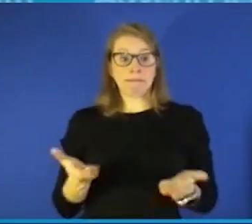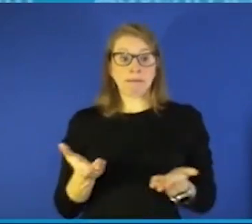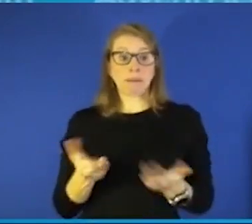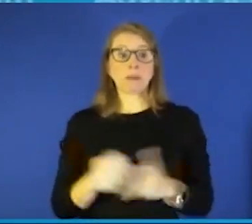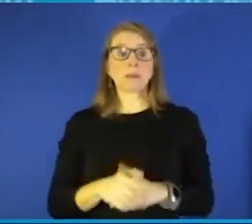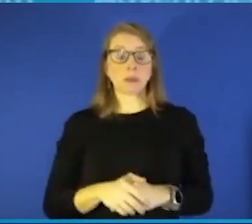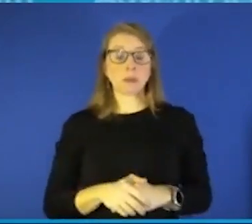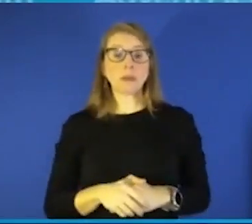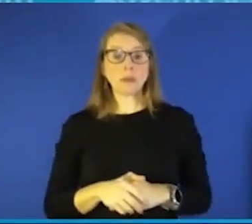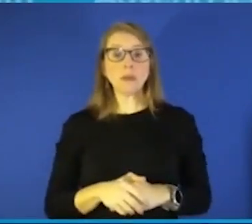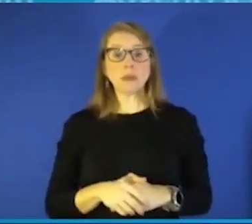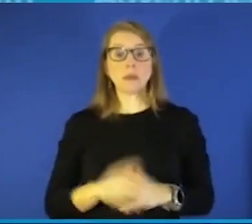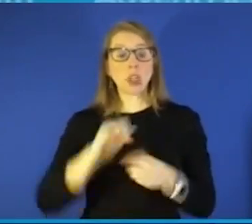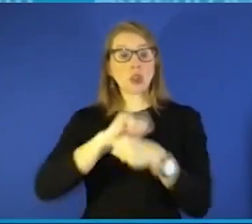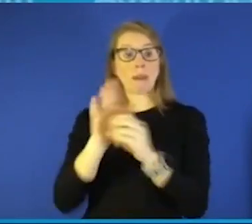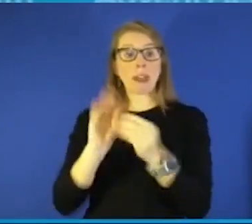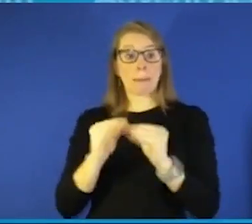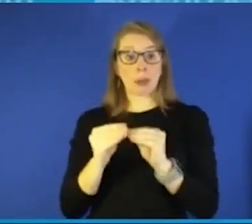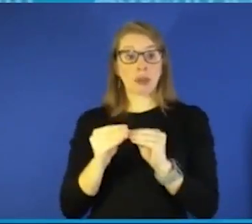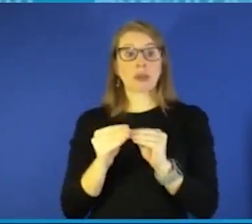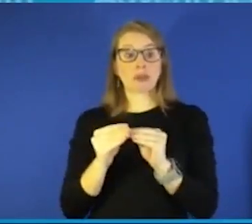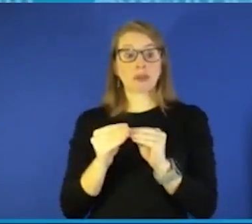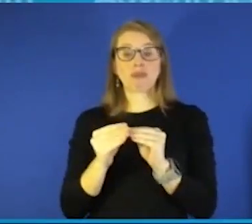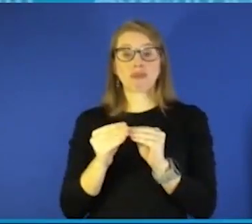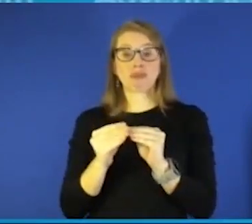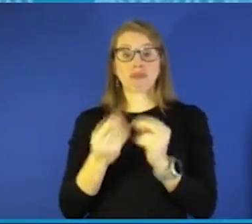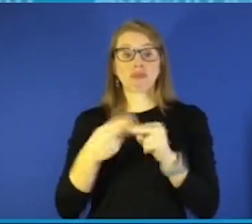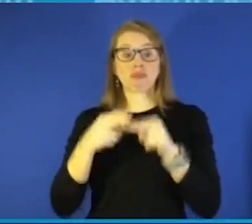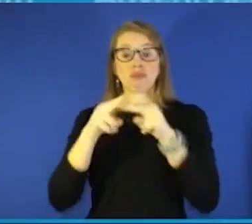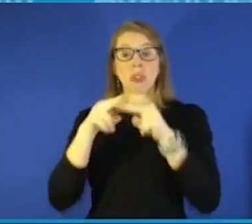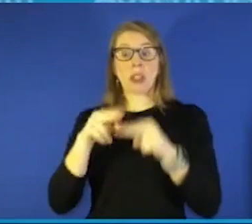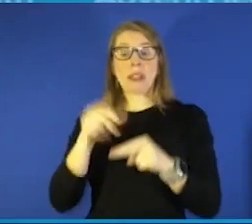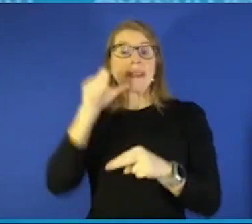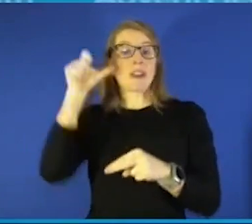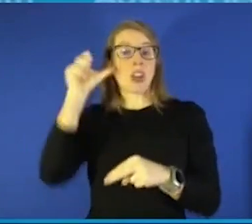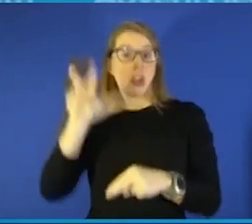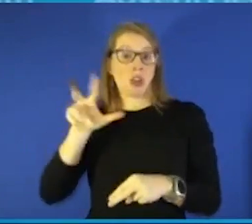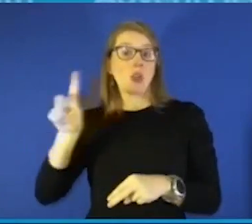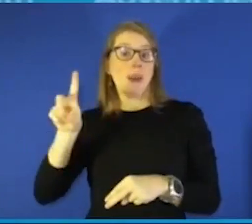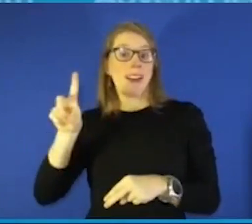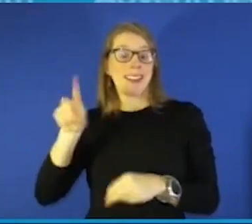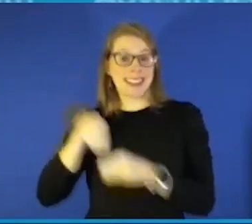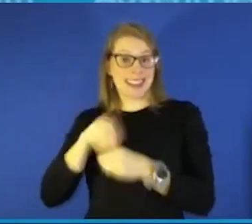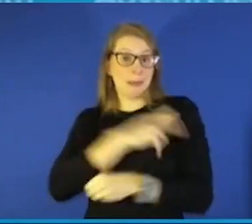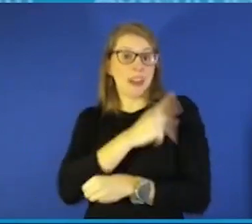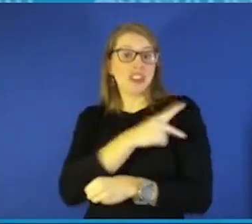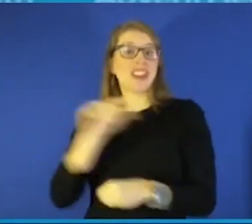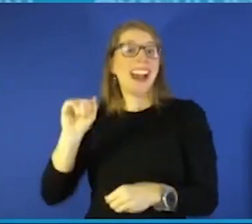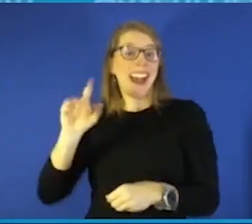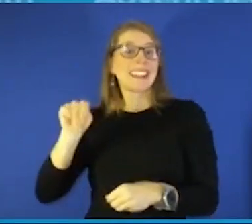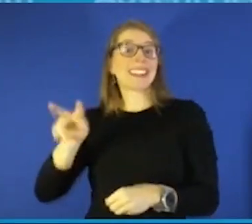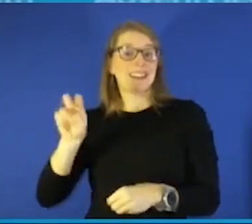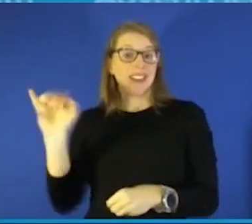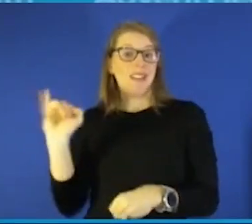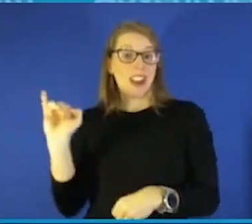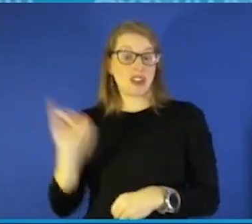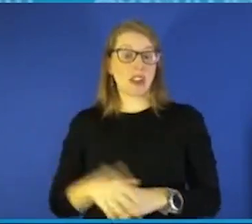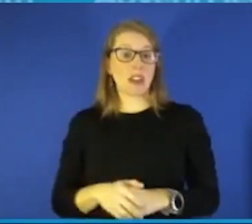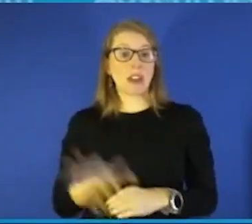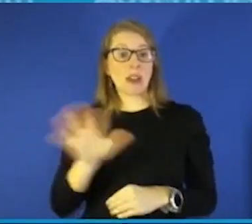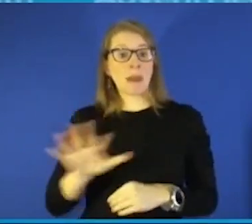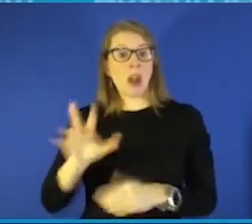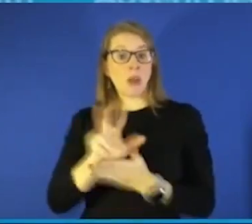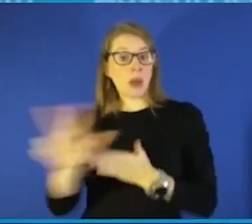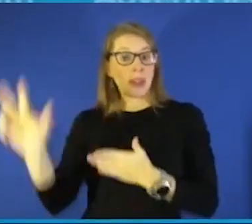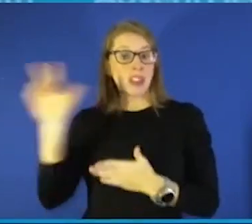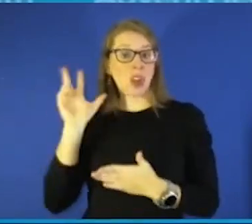rapid rise in our COVID numbers. As of yesterday, we had 31 inpatient active infections, and about 3 weeks